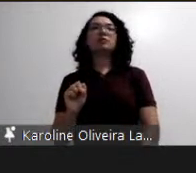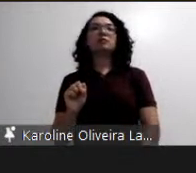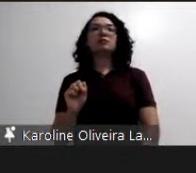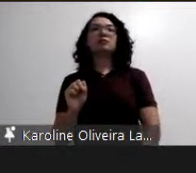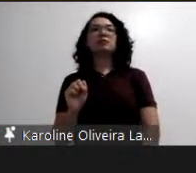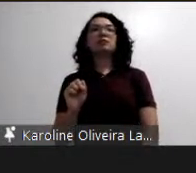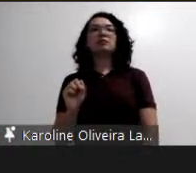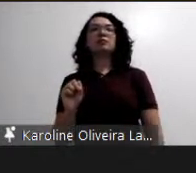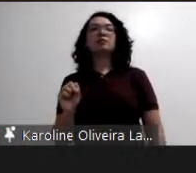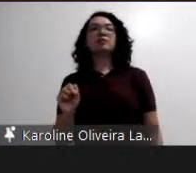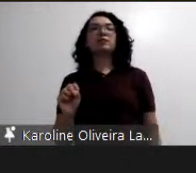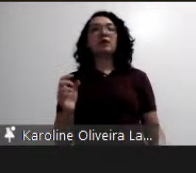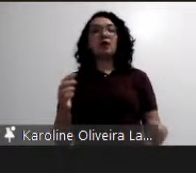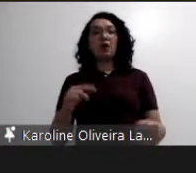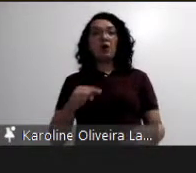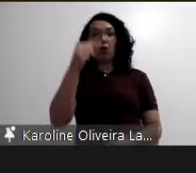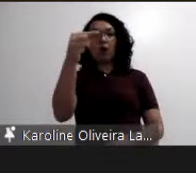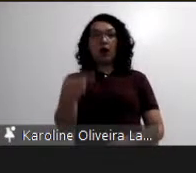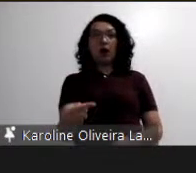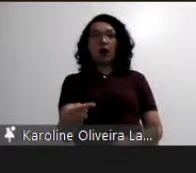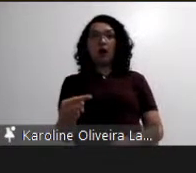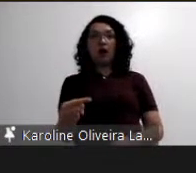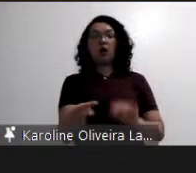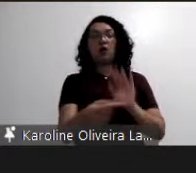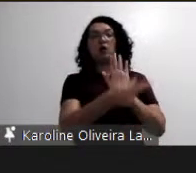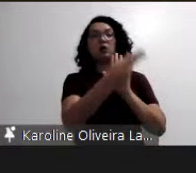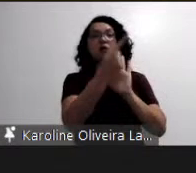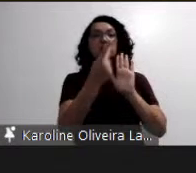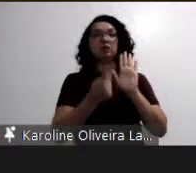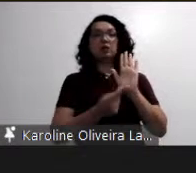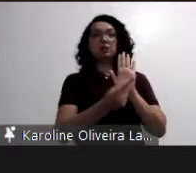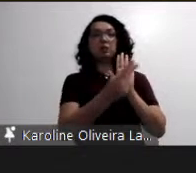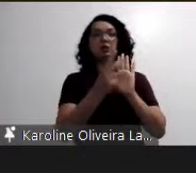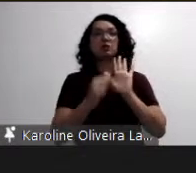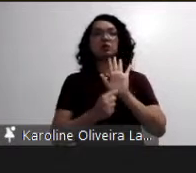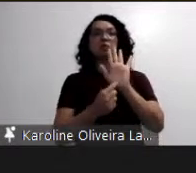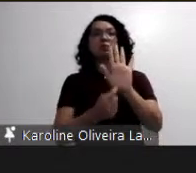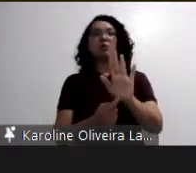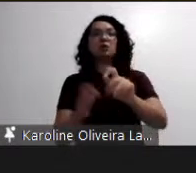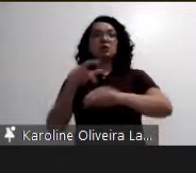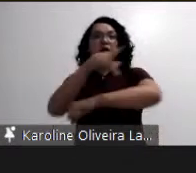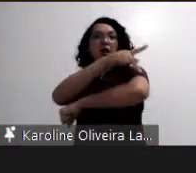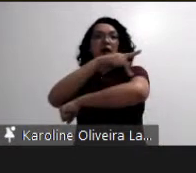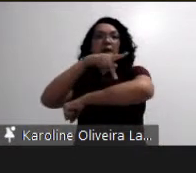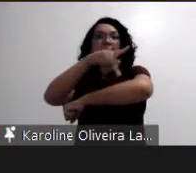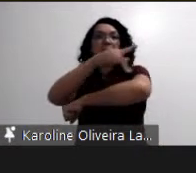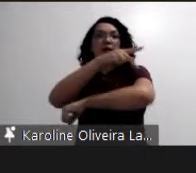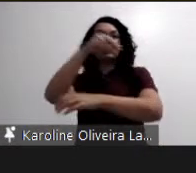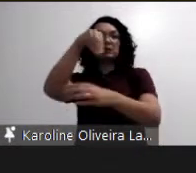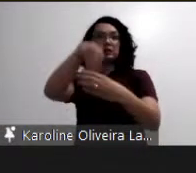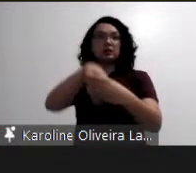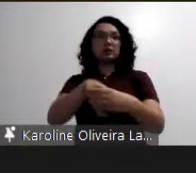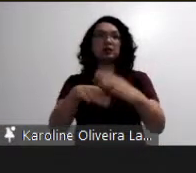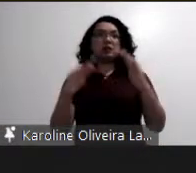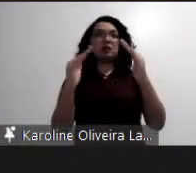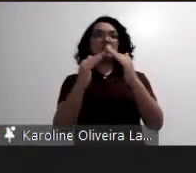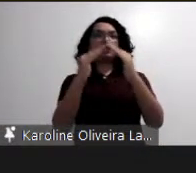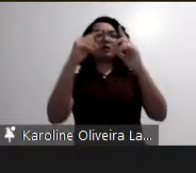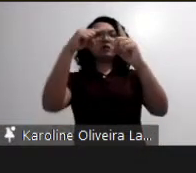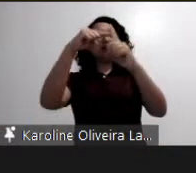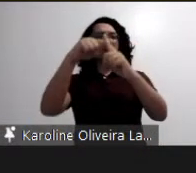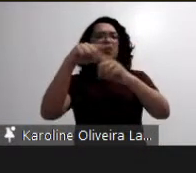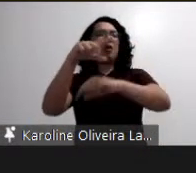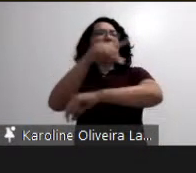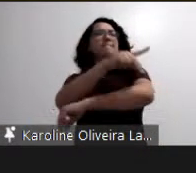was built and it was the place of communion. It was very much a classical square, some buildings from the colonial